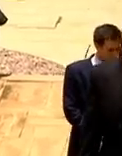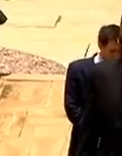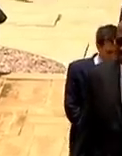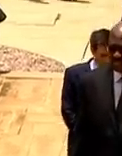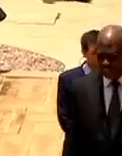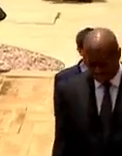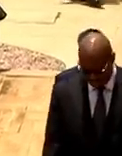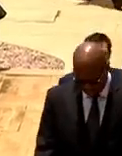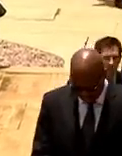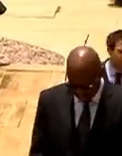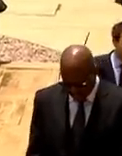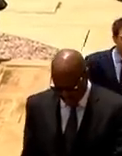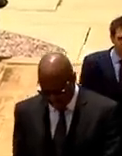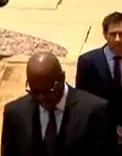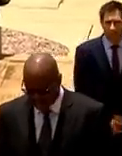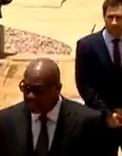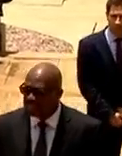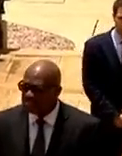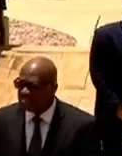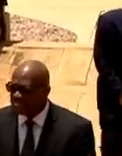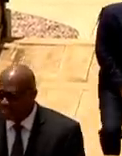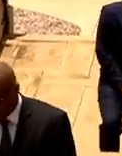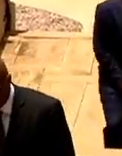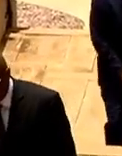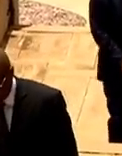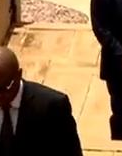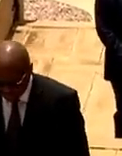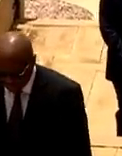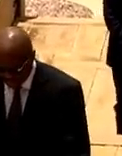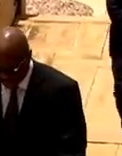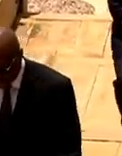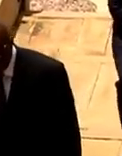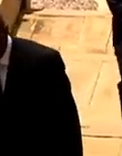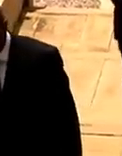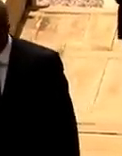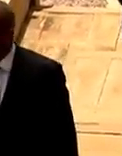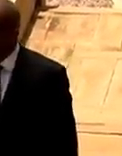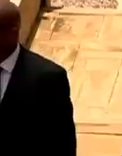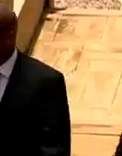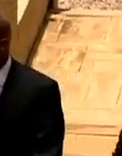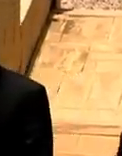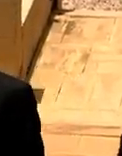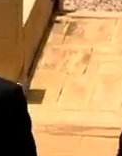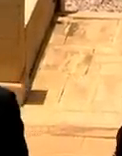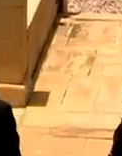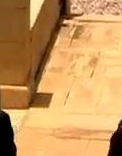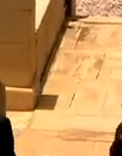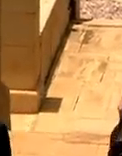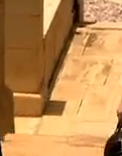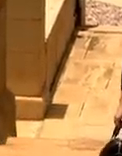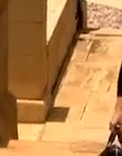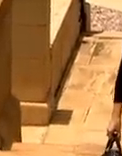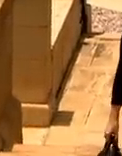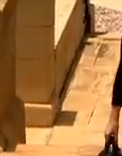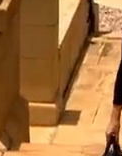Have indeed gone to see Madiba lying in state, VVIPs as